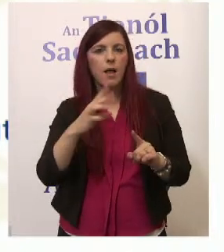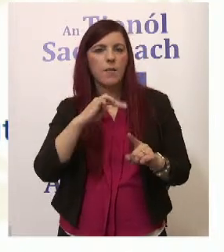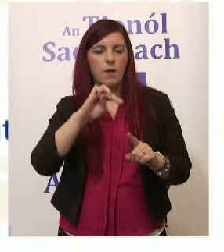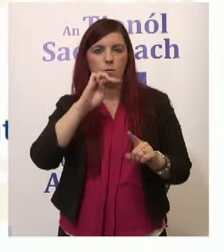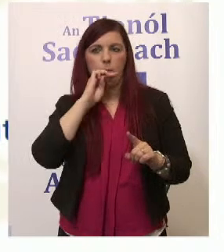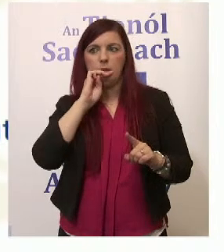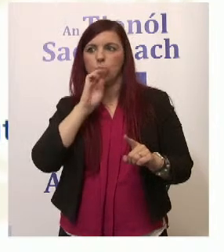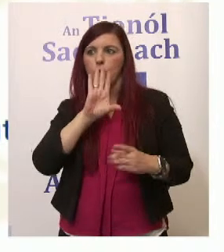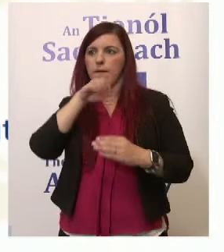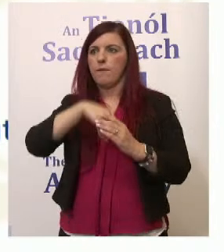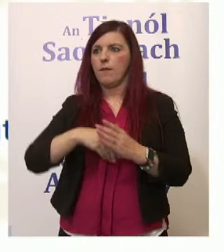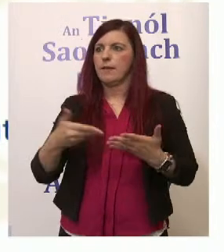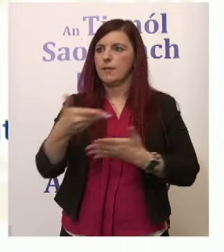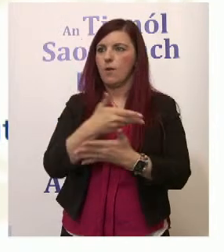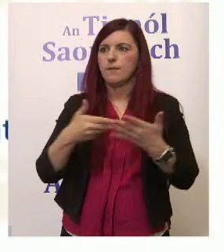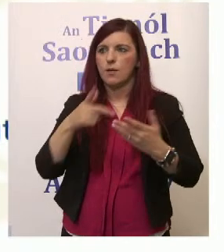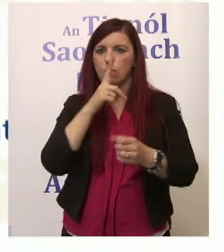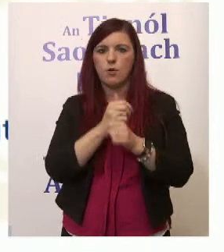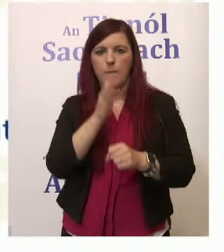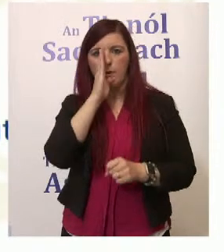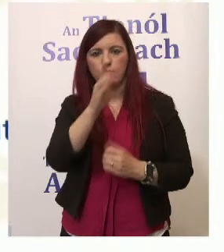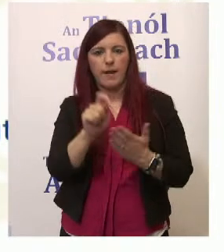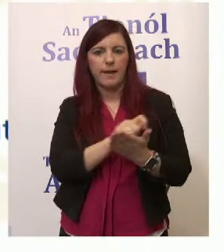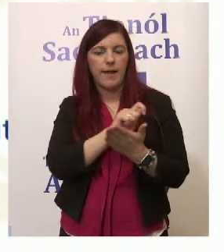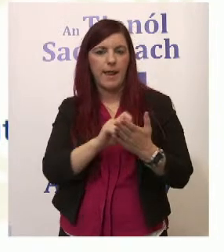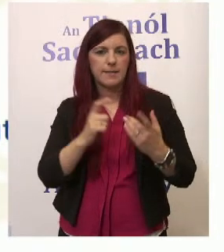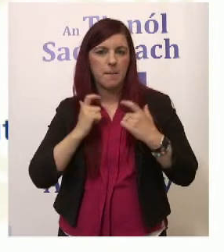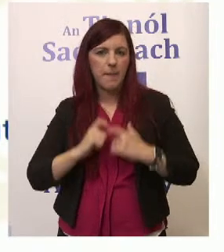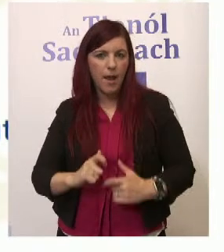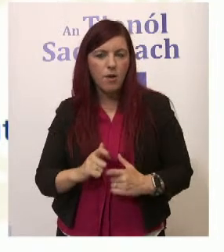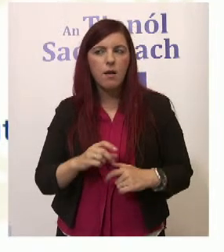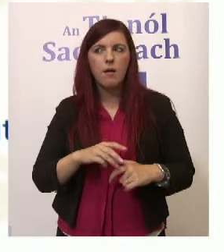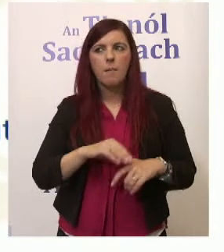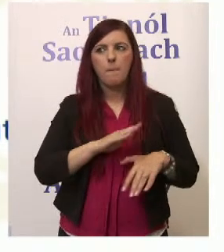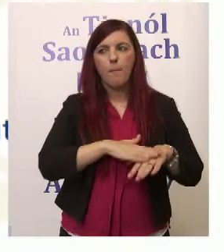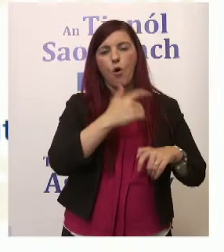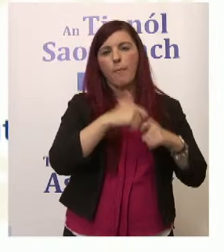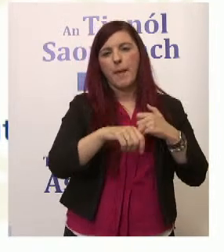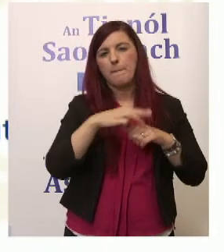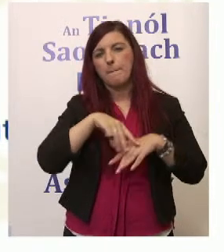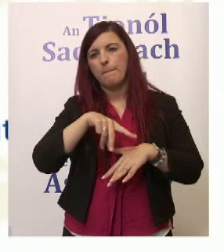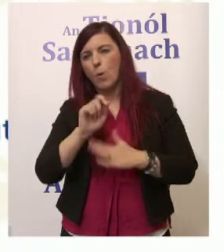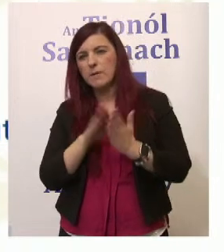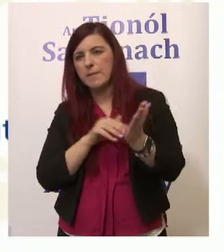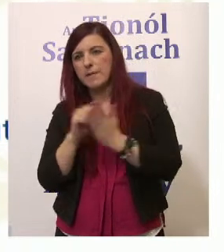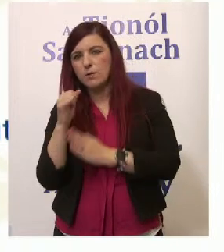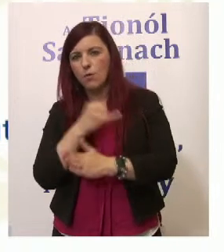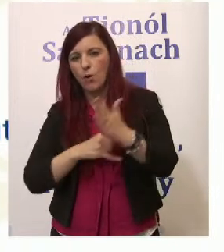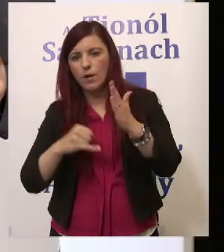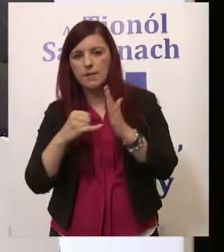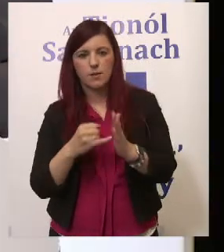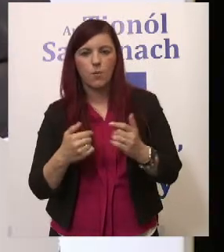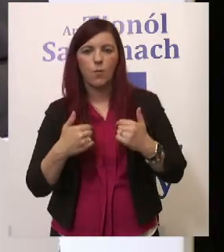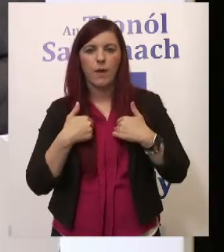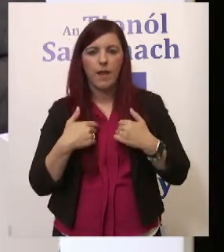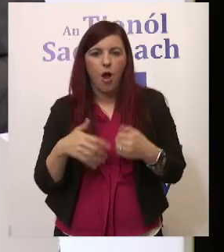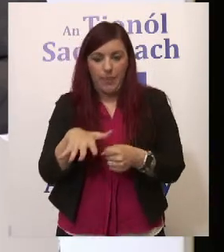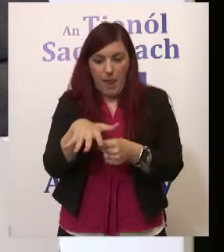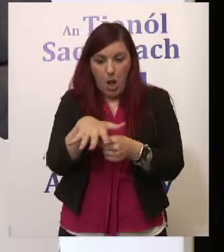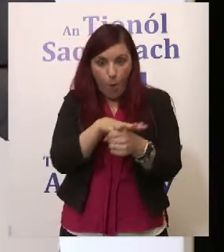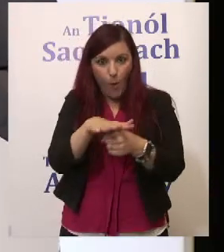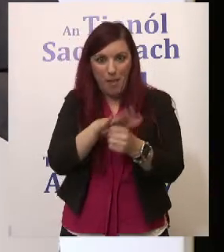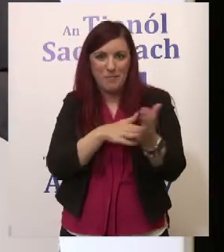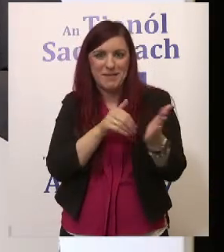this conversation about directly elected mayors. More than most business organisations, we are the local business